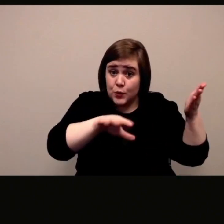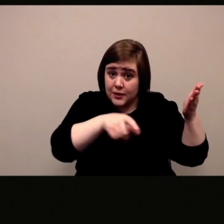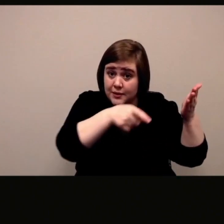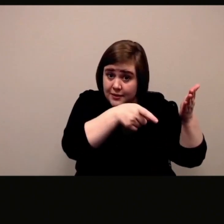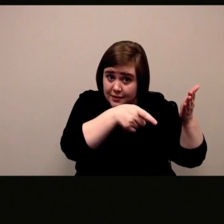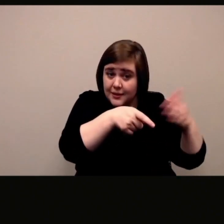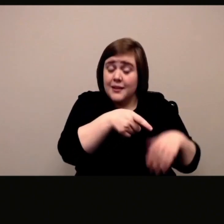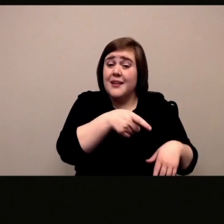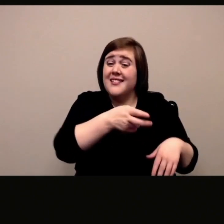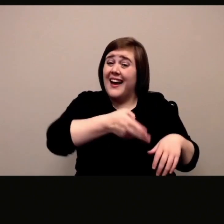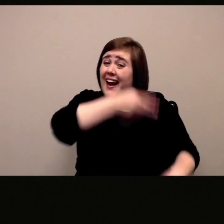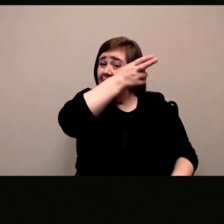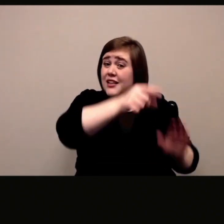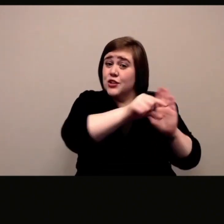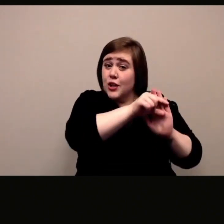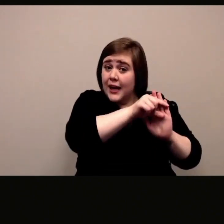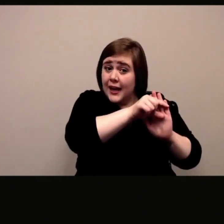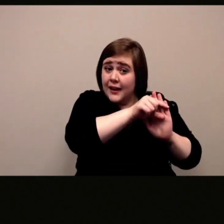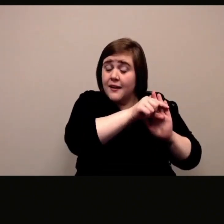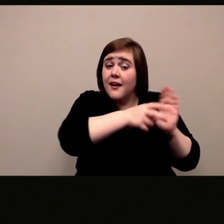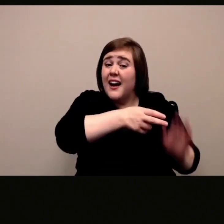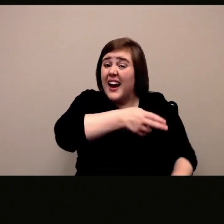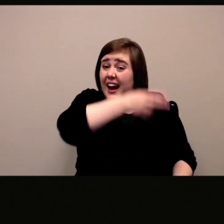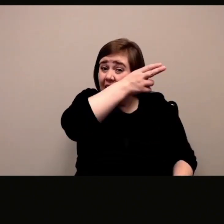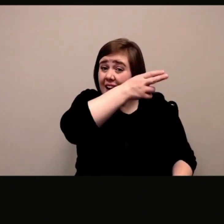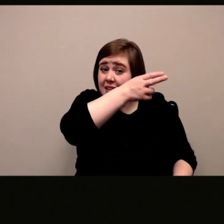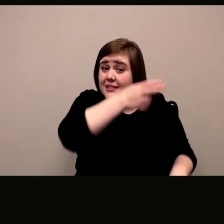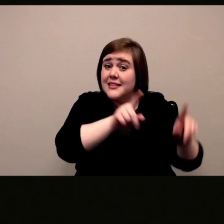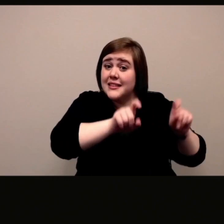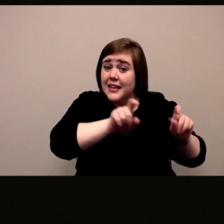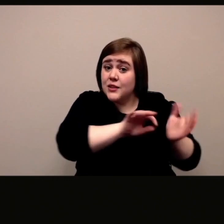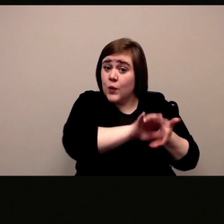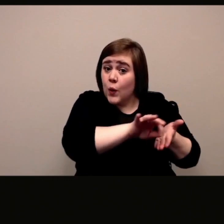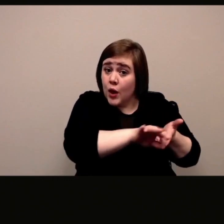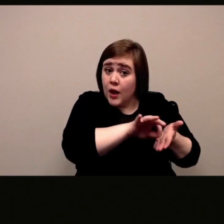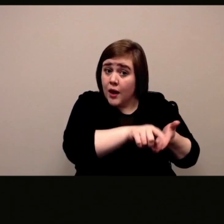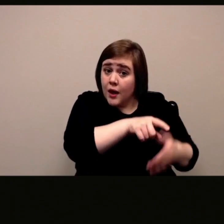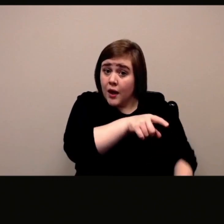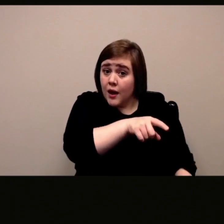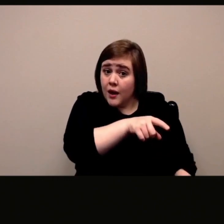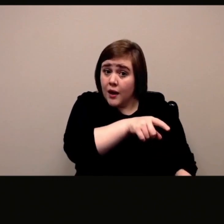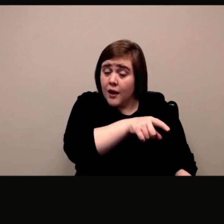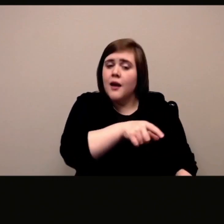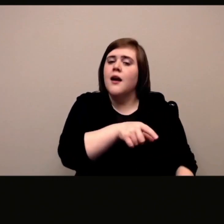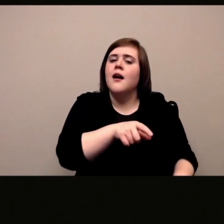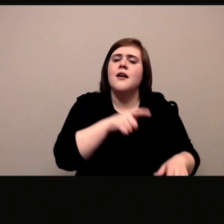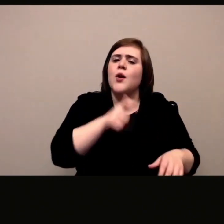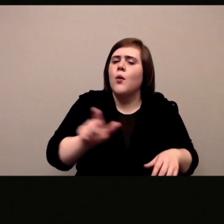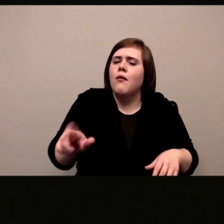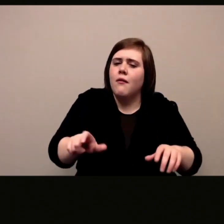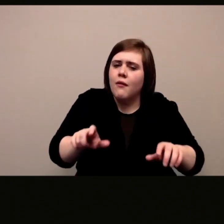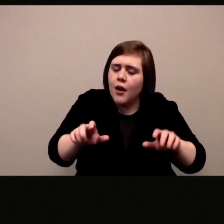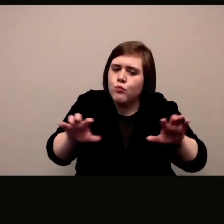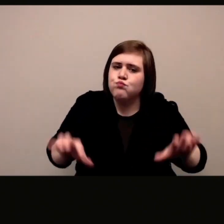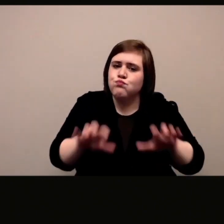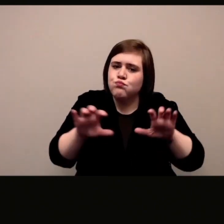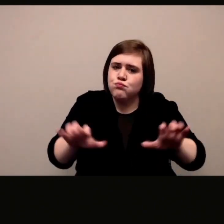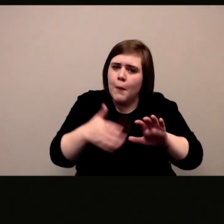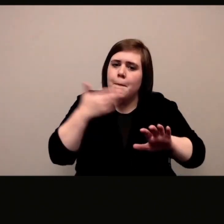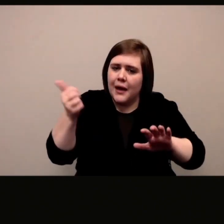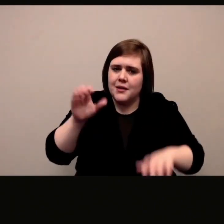highest grades and the highest test scores don't necessarily perform the best in computer